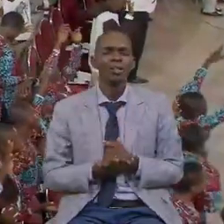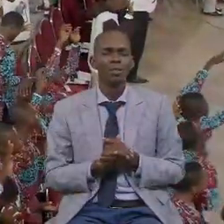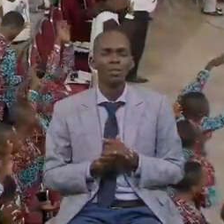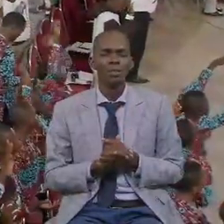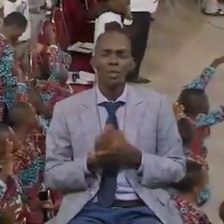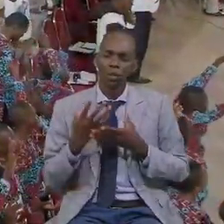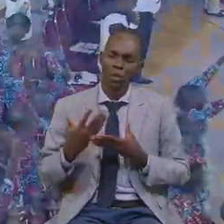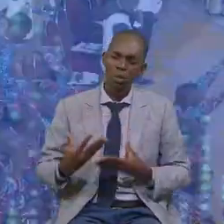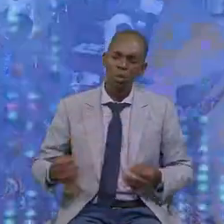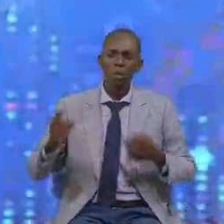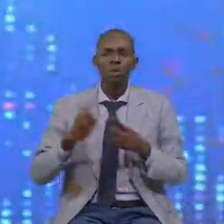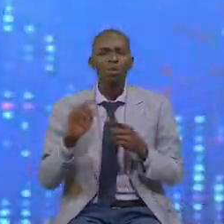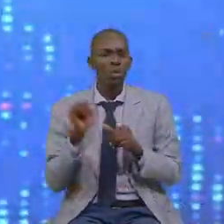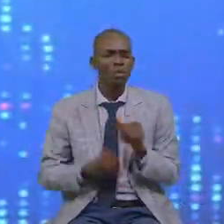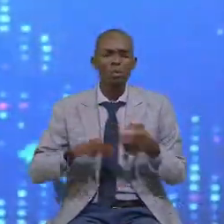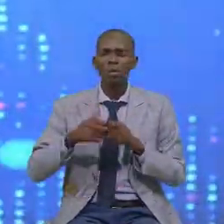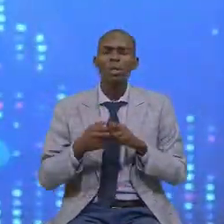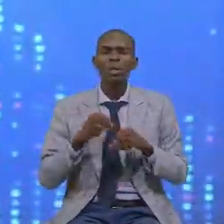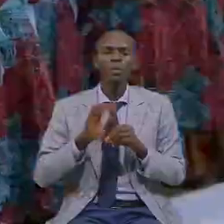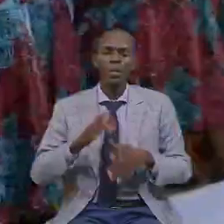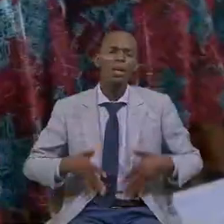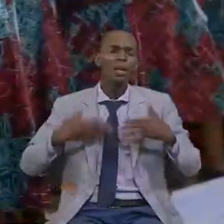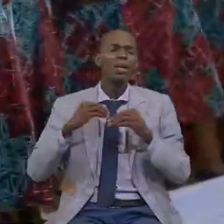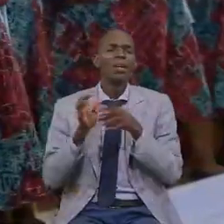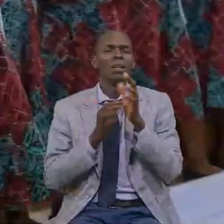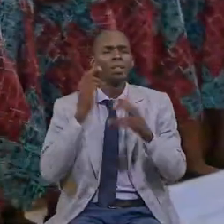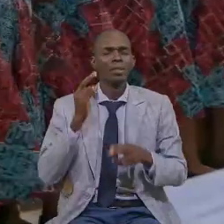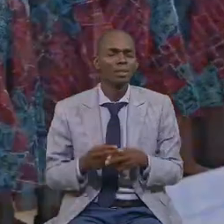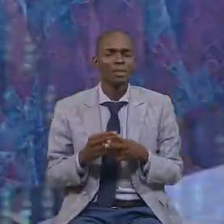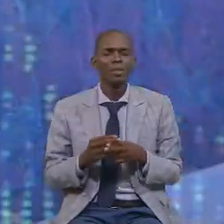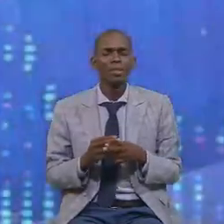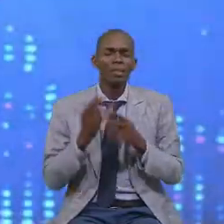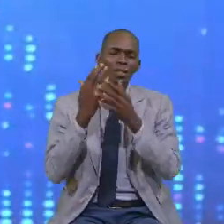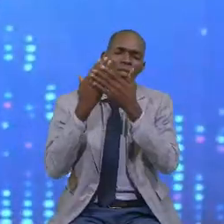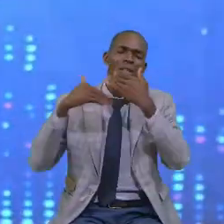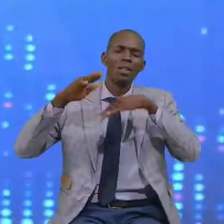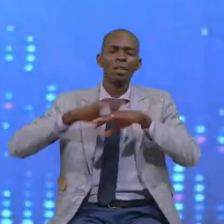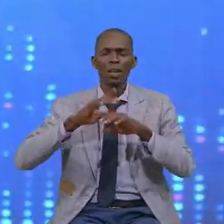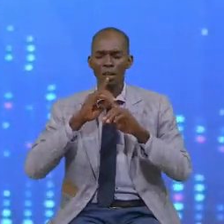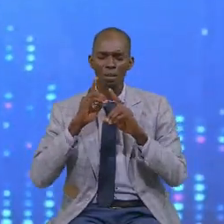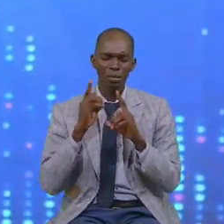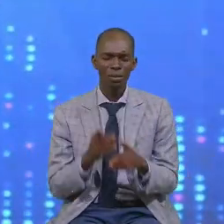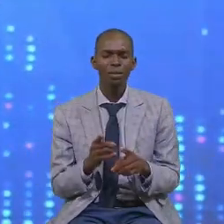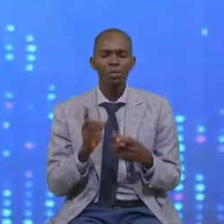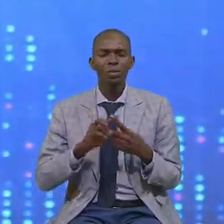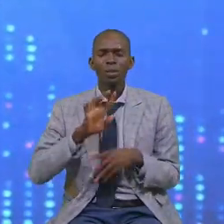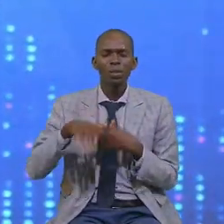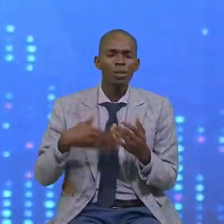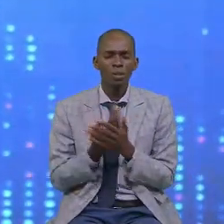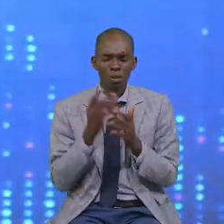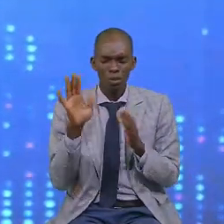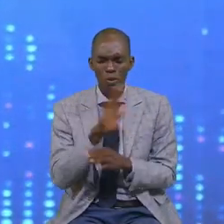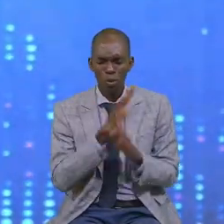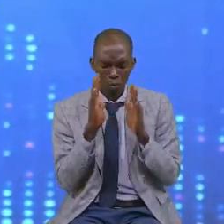Solution to every problem in your life. Heaven's answer to all your prayers